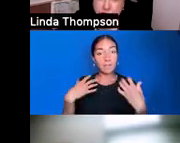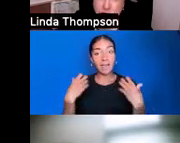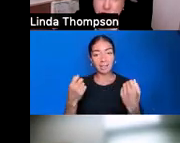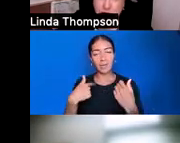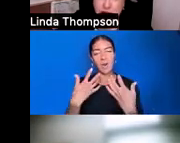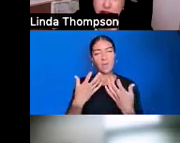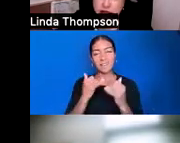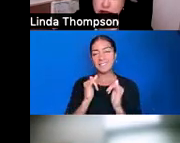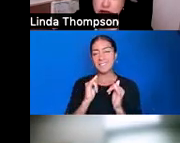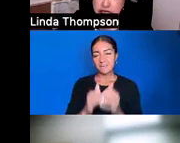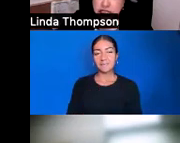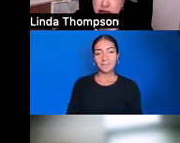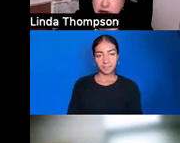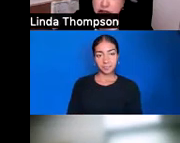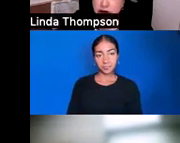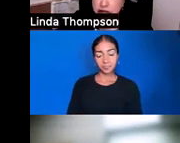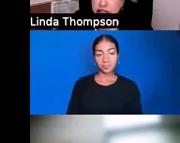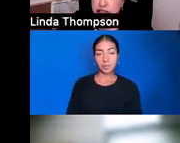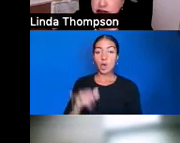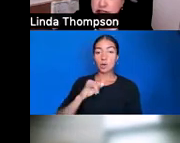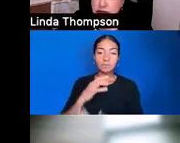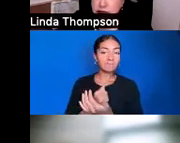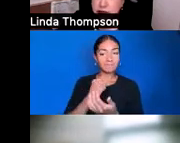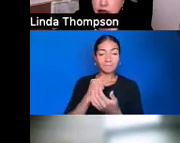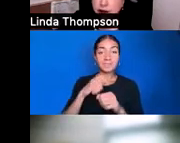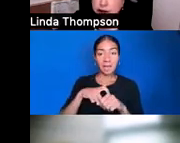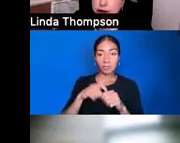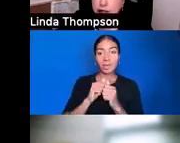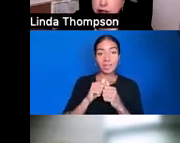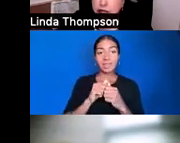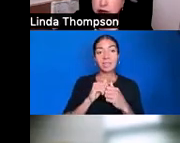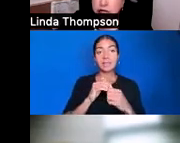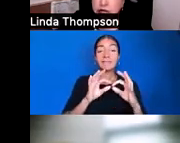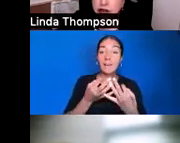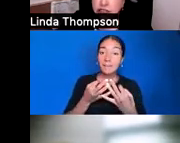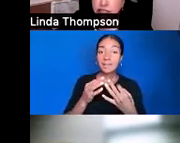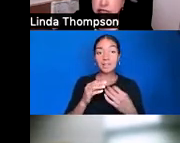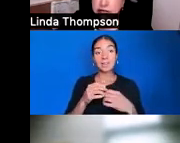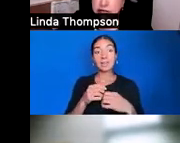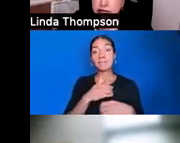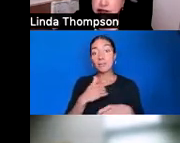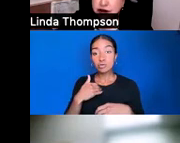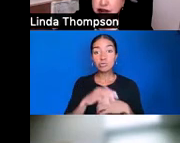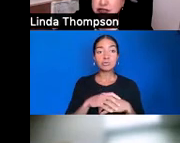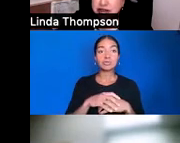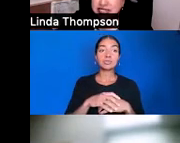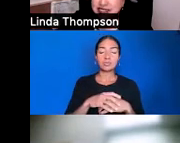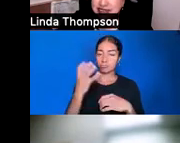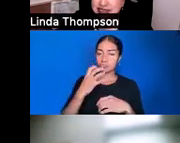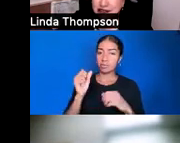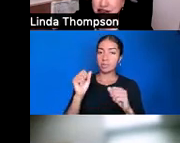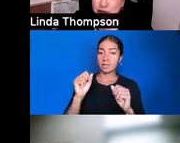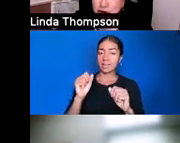too. Also, spending time with our relatives can be energizing. Yesterday was my